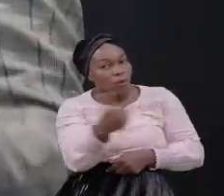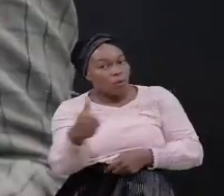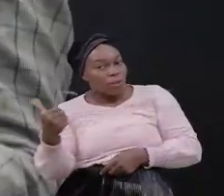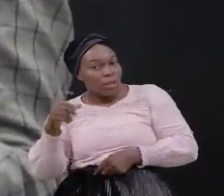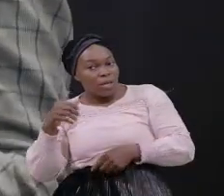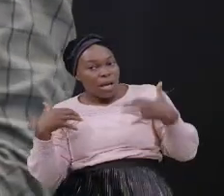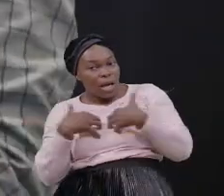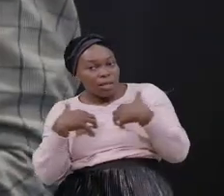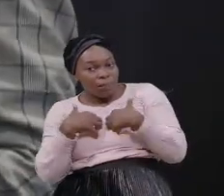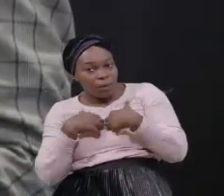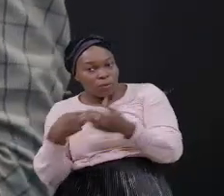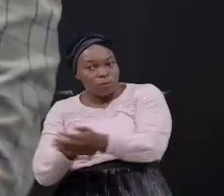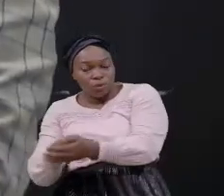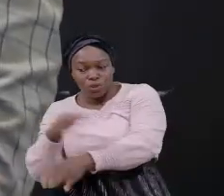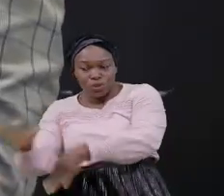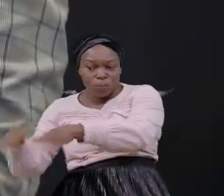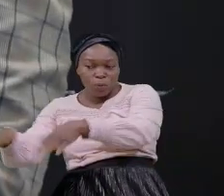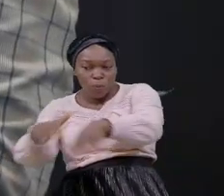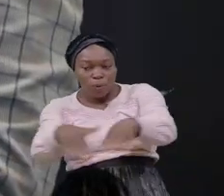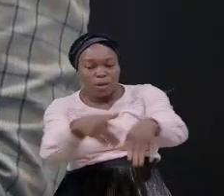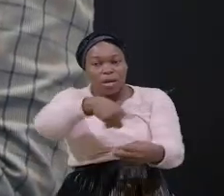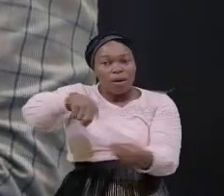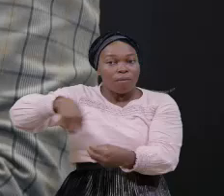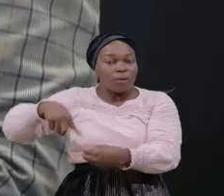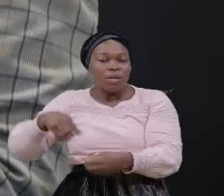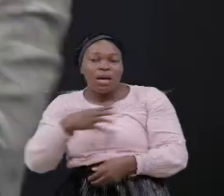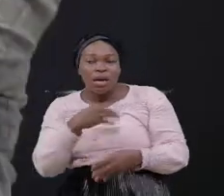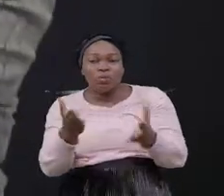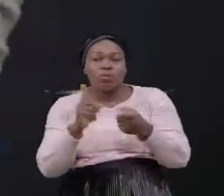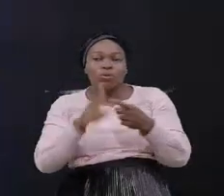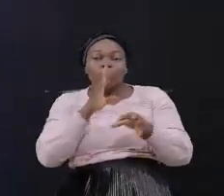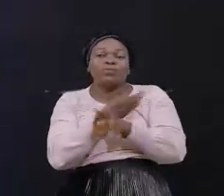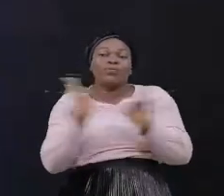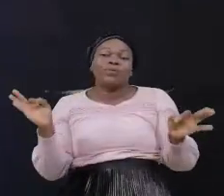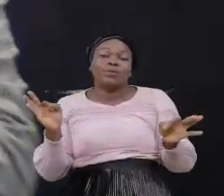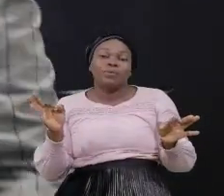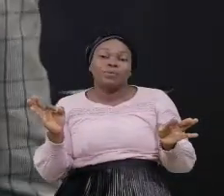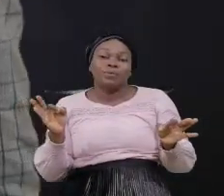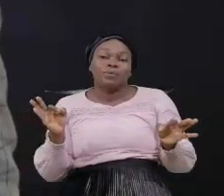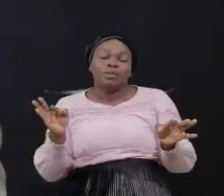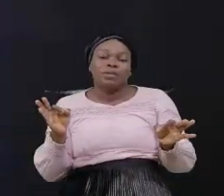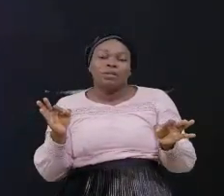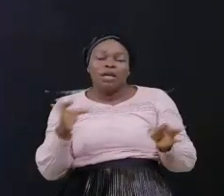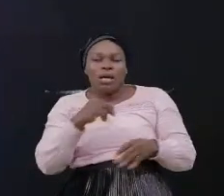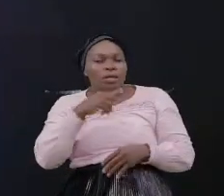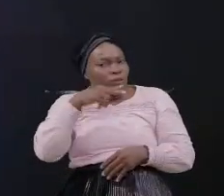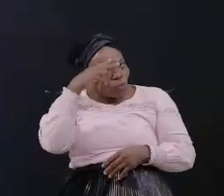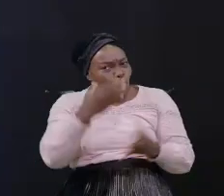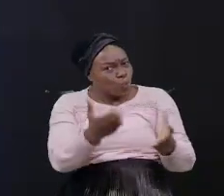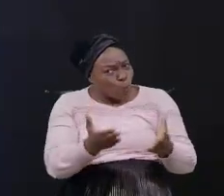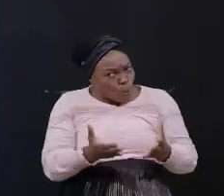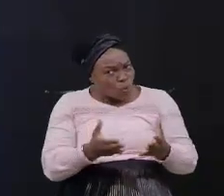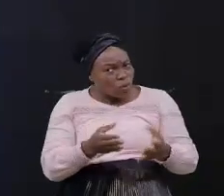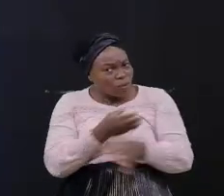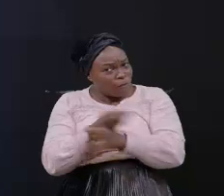chickens walking about, and he wants to be free. And how is he going to be free? That thing that